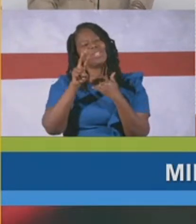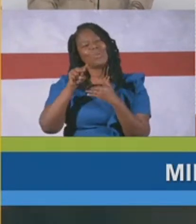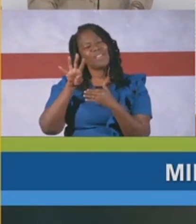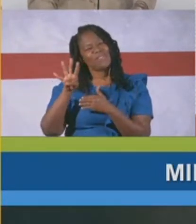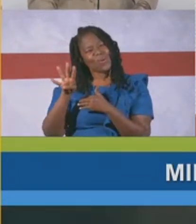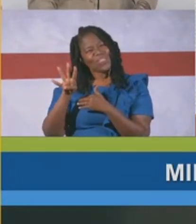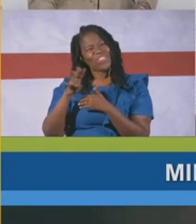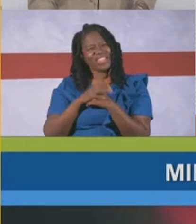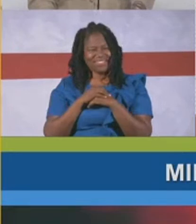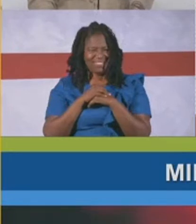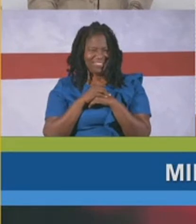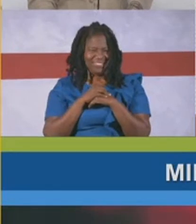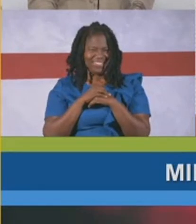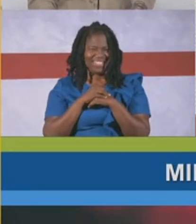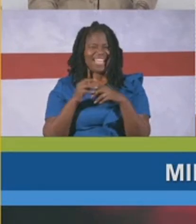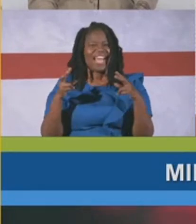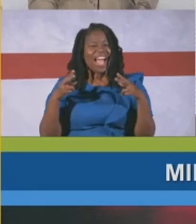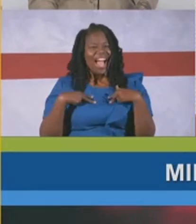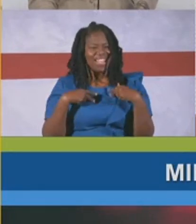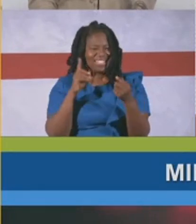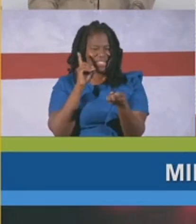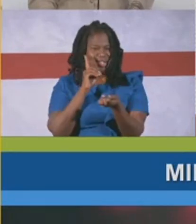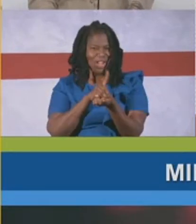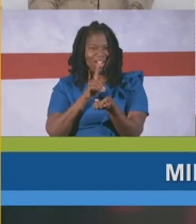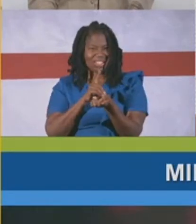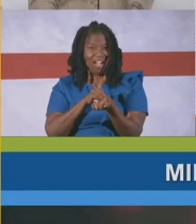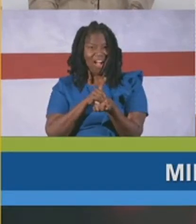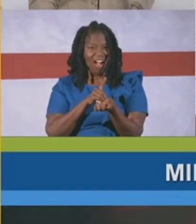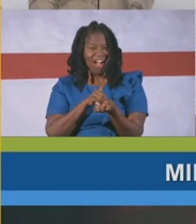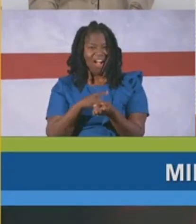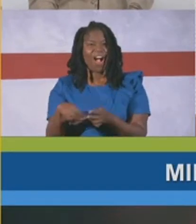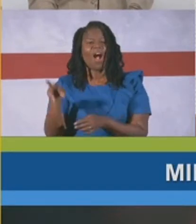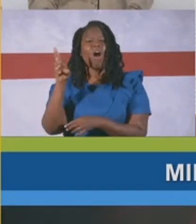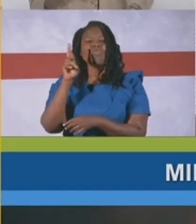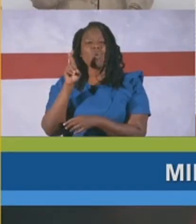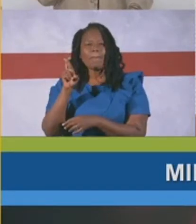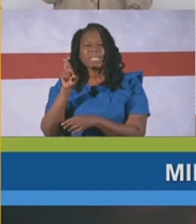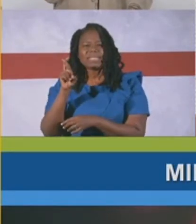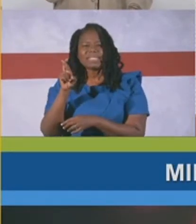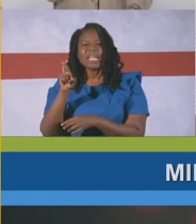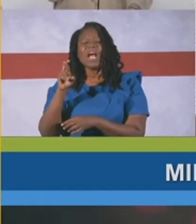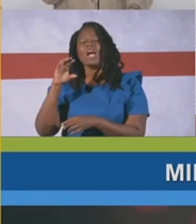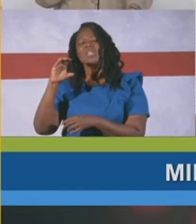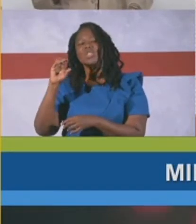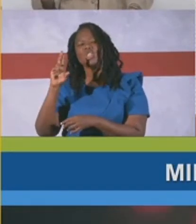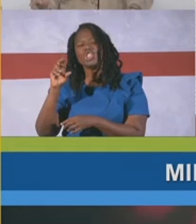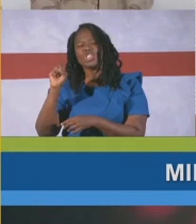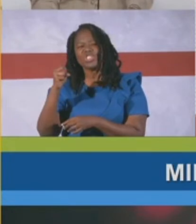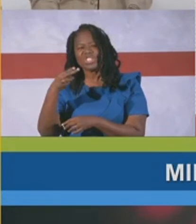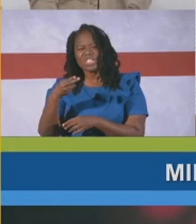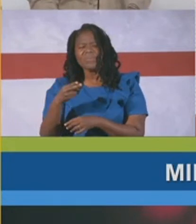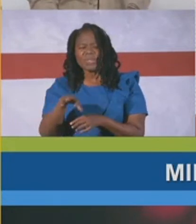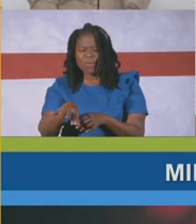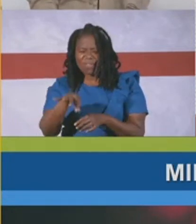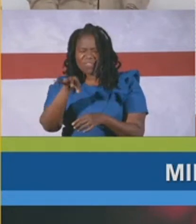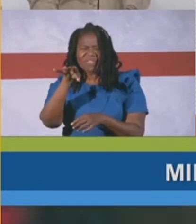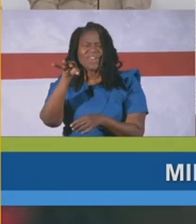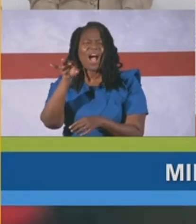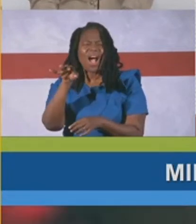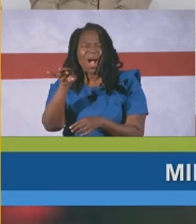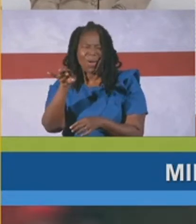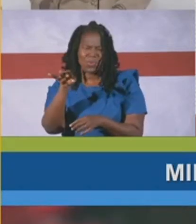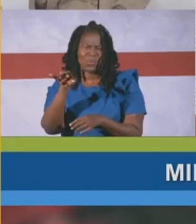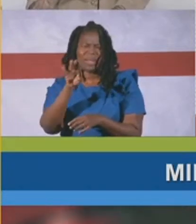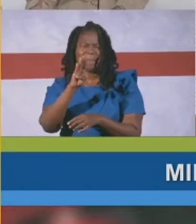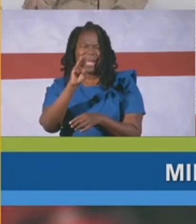There was a Dr. Robert Koch who would have identified the bacteria on March 24th, stated that